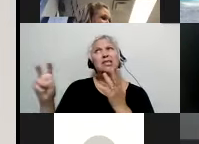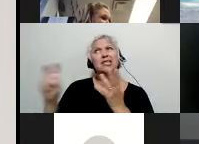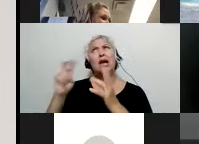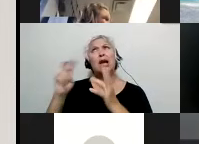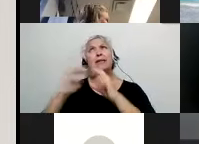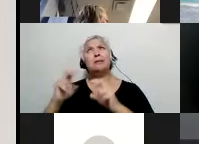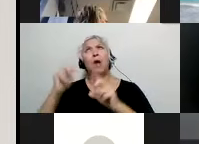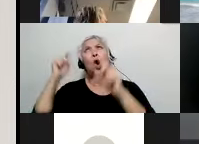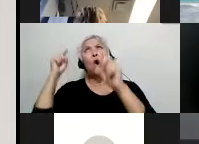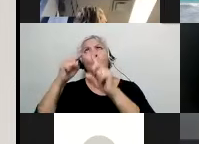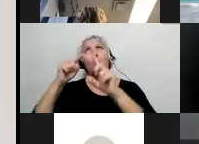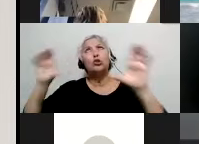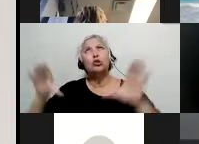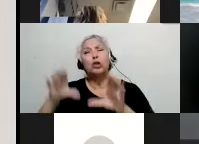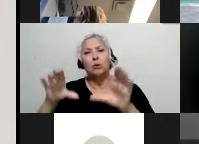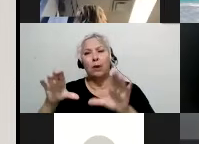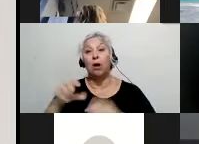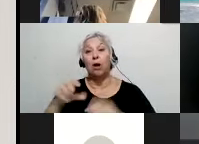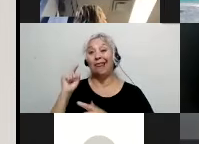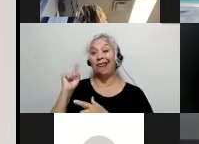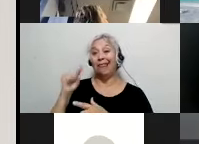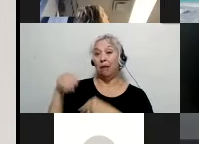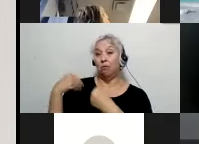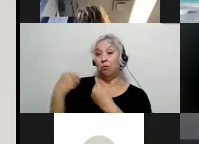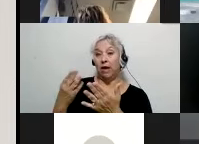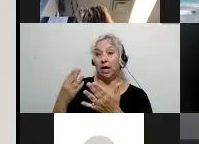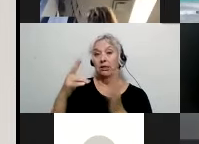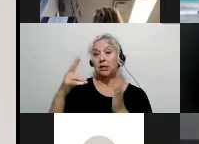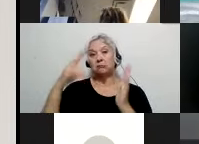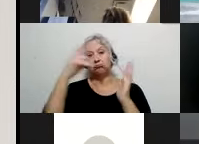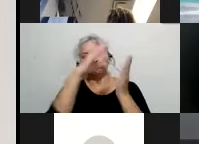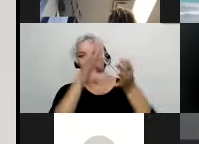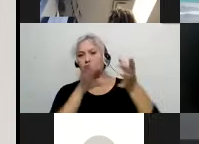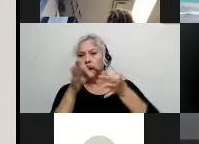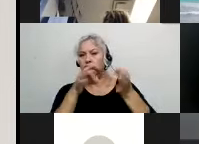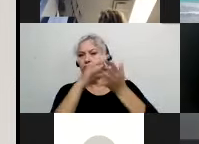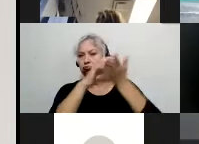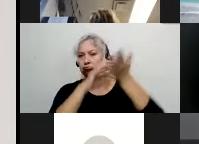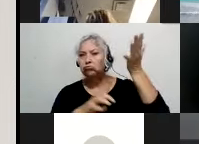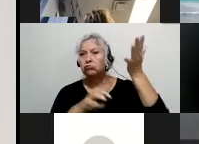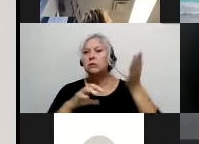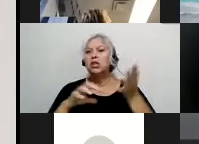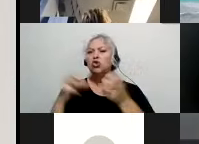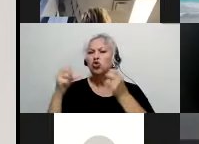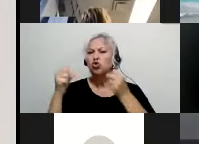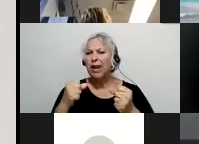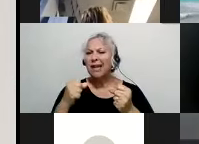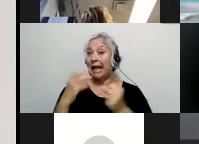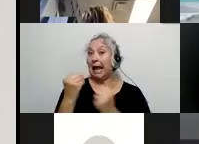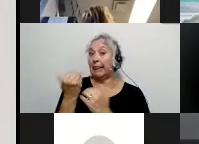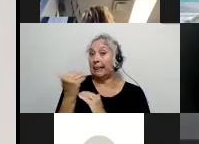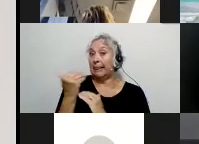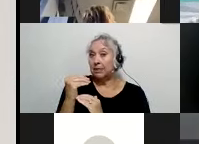Goal Generator. And it provides a profile of the student's strengths and limitations. And so the strengths are great things to